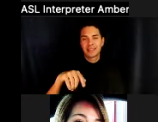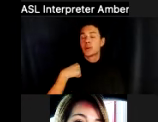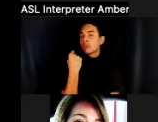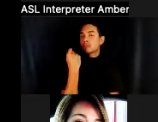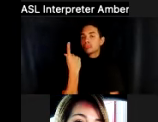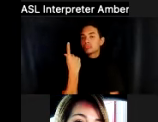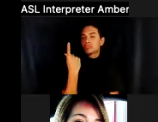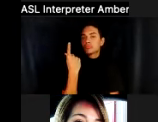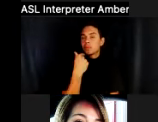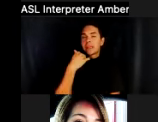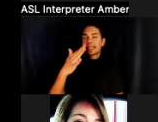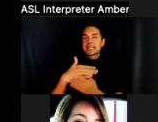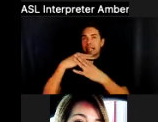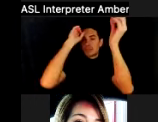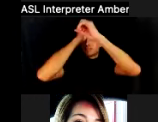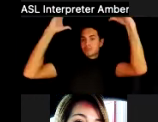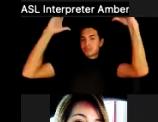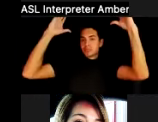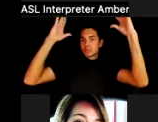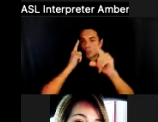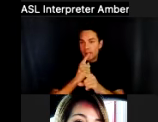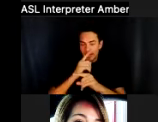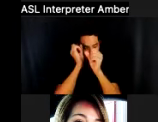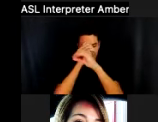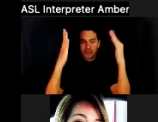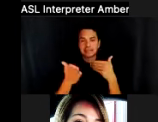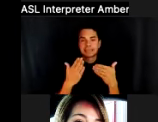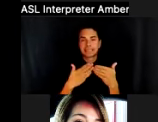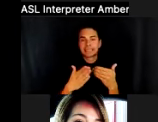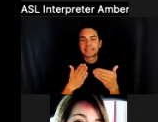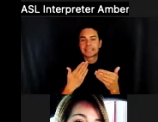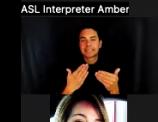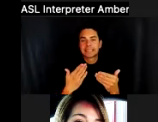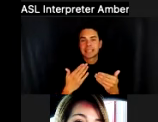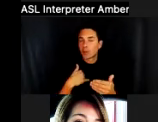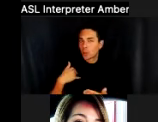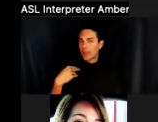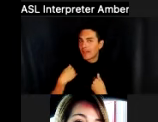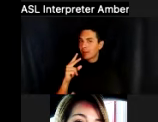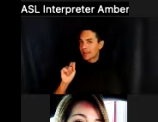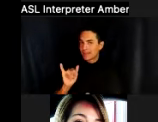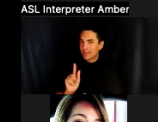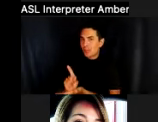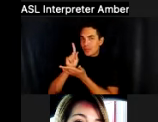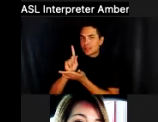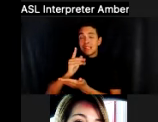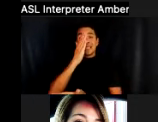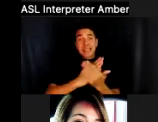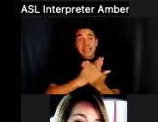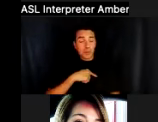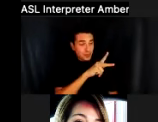can conceptualize it. But there might be folks in our communities who don't have this knowledge, right? It might not be